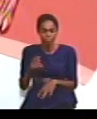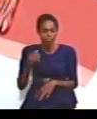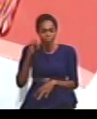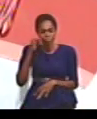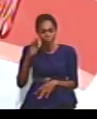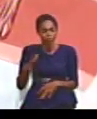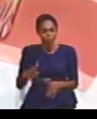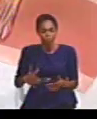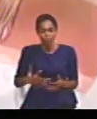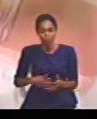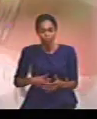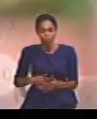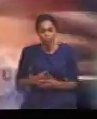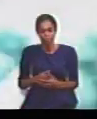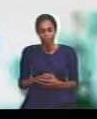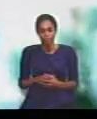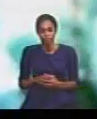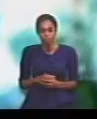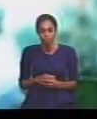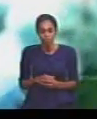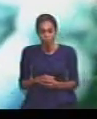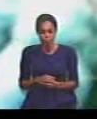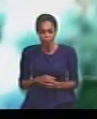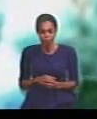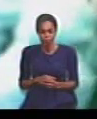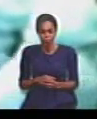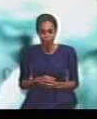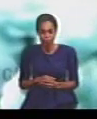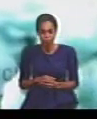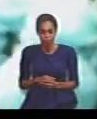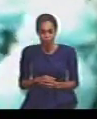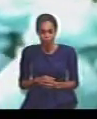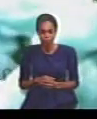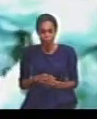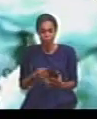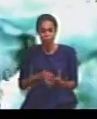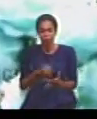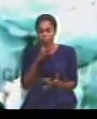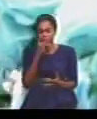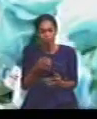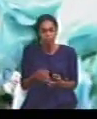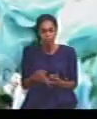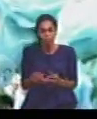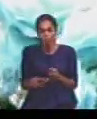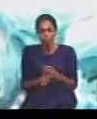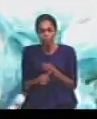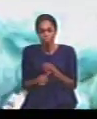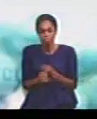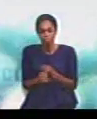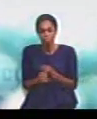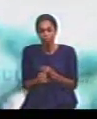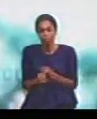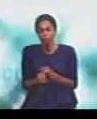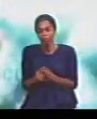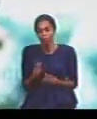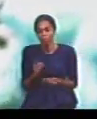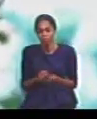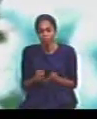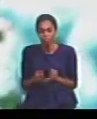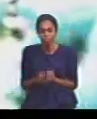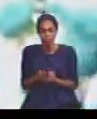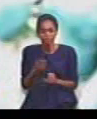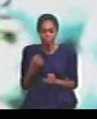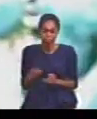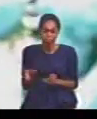was blocked. This is a classic case of infertility